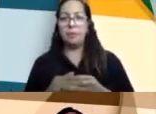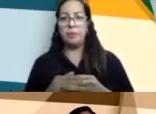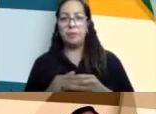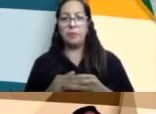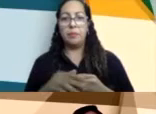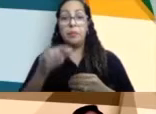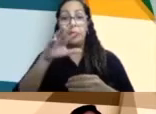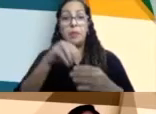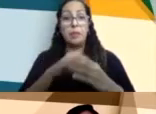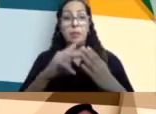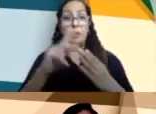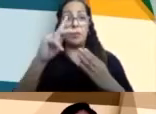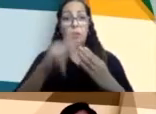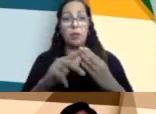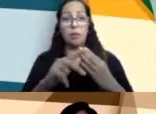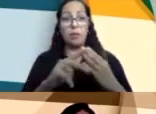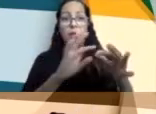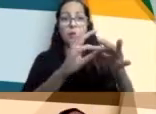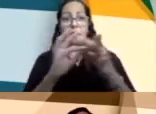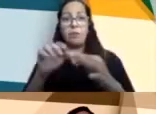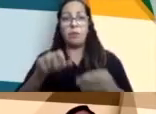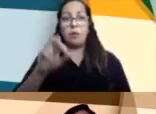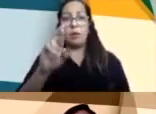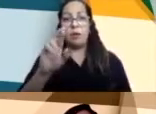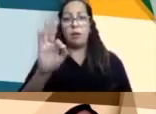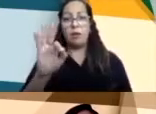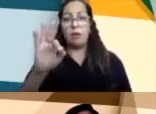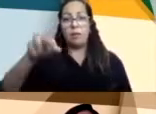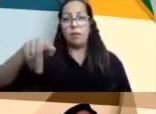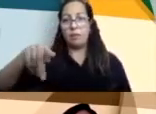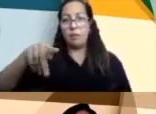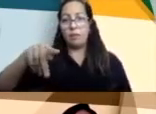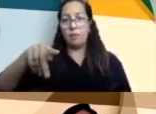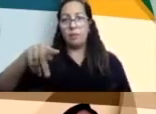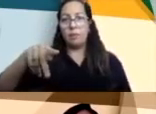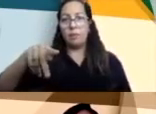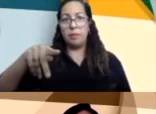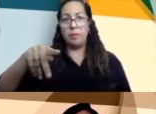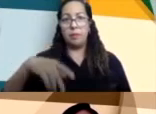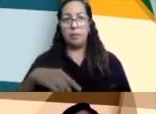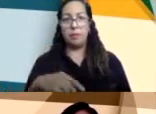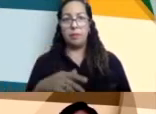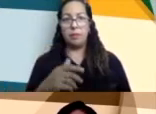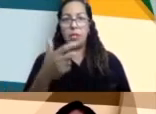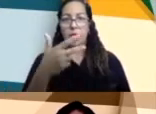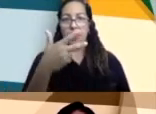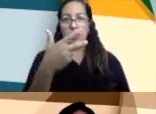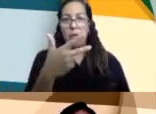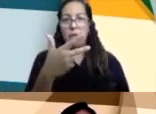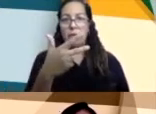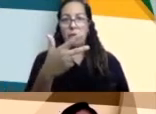considered for this RFP are 3 of the infrastructure